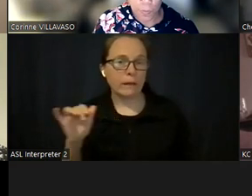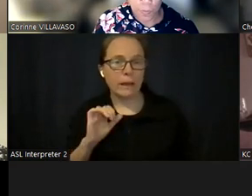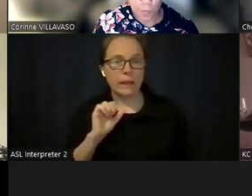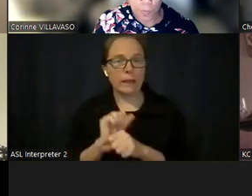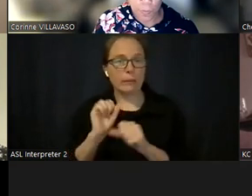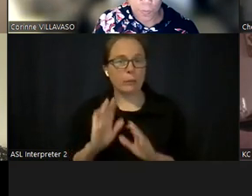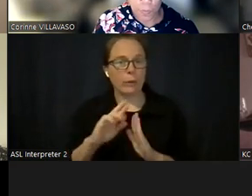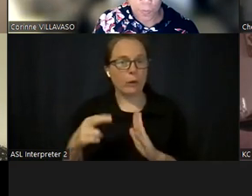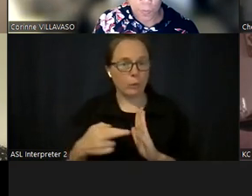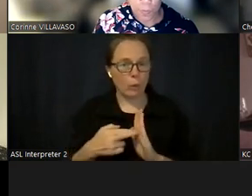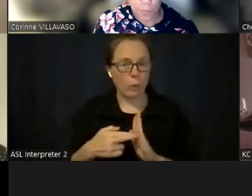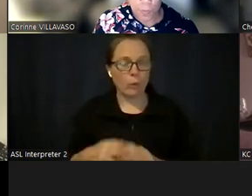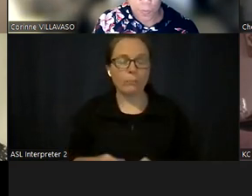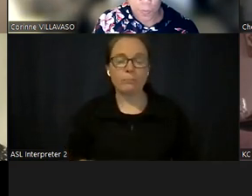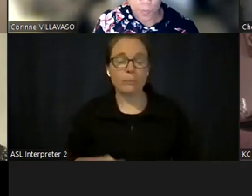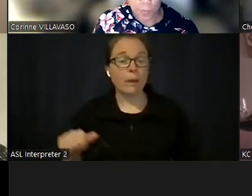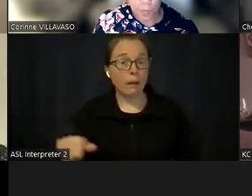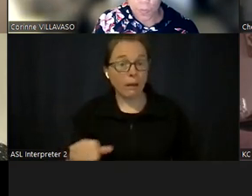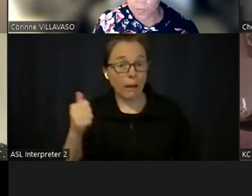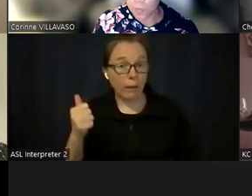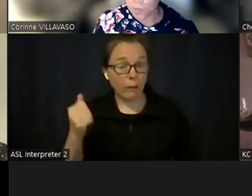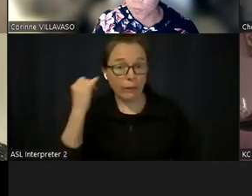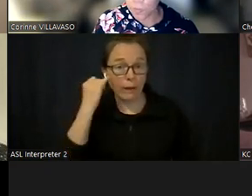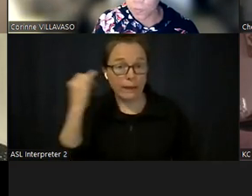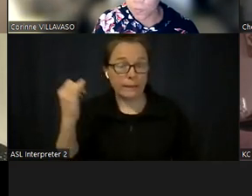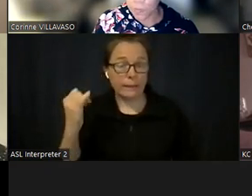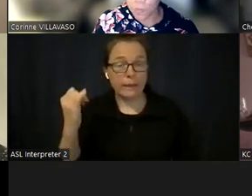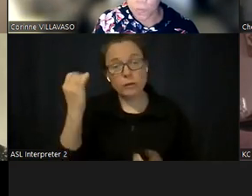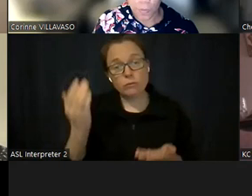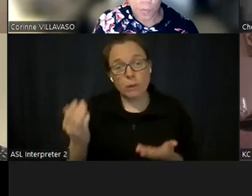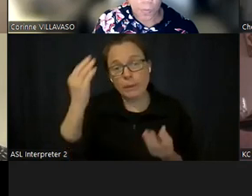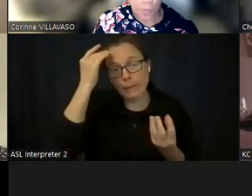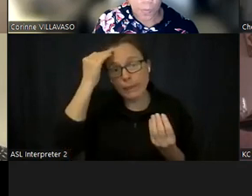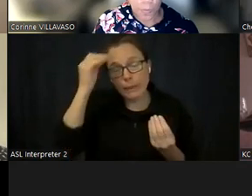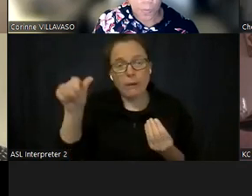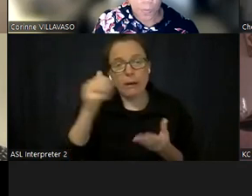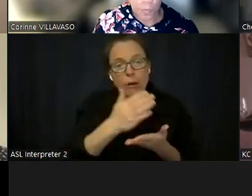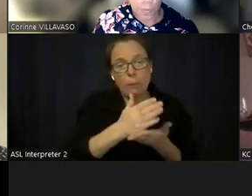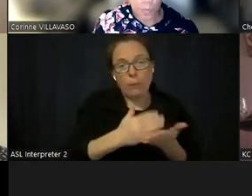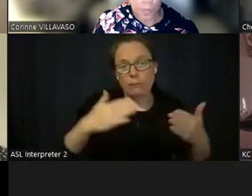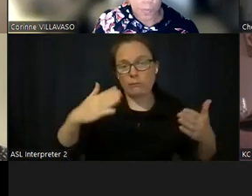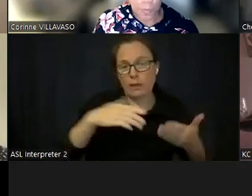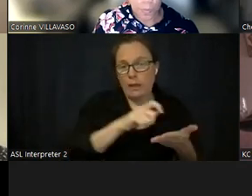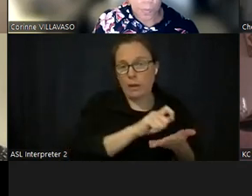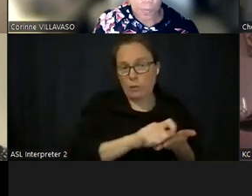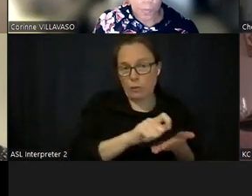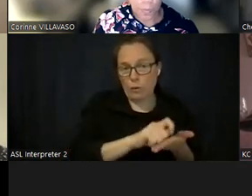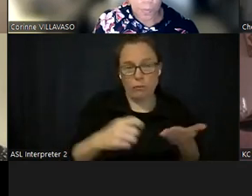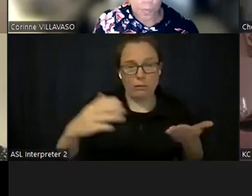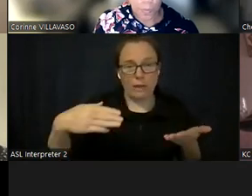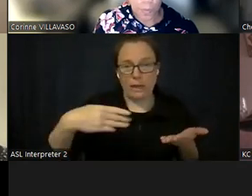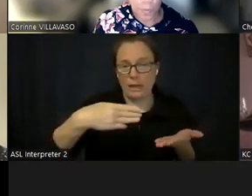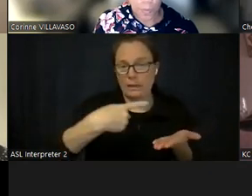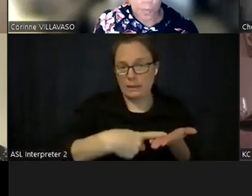there. The other thing that may be worth considering is that in another section that is not yet developed or hasn't been discussed, I should